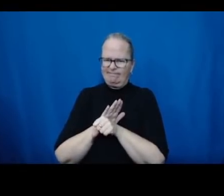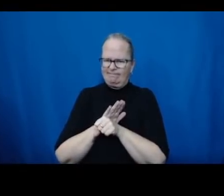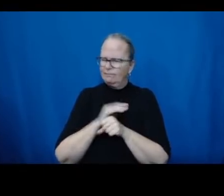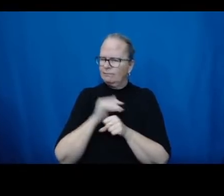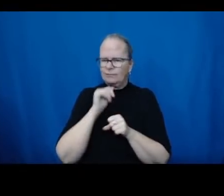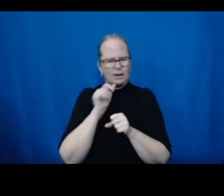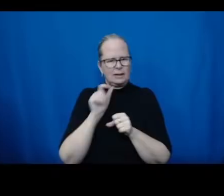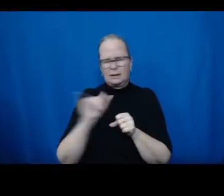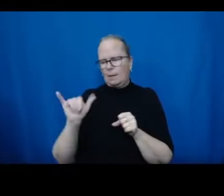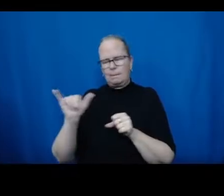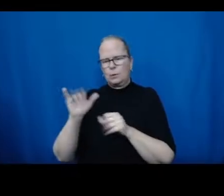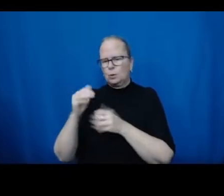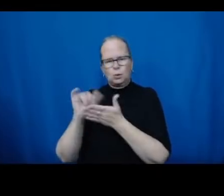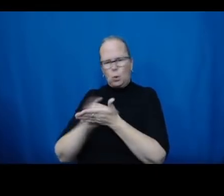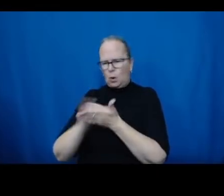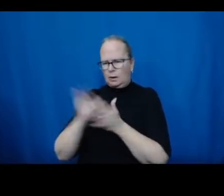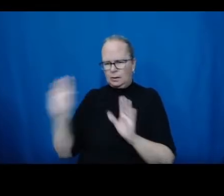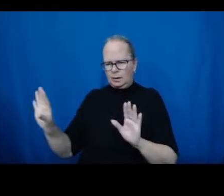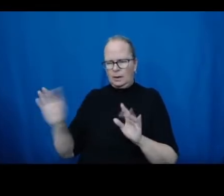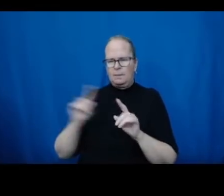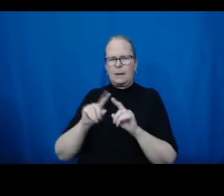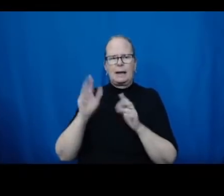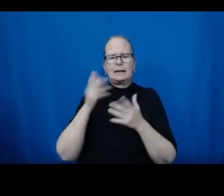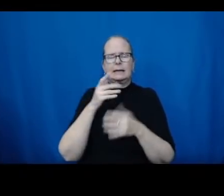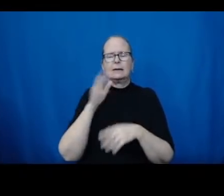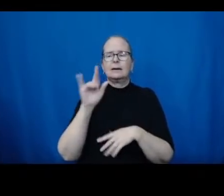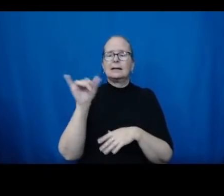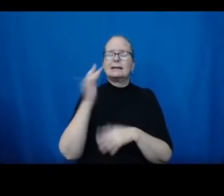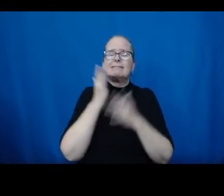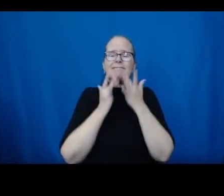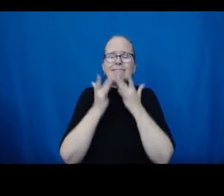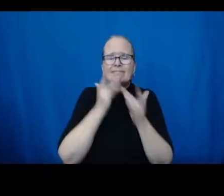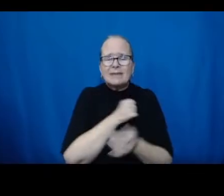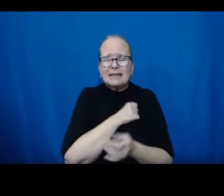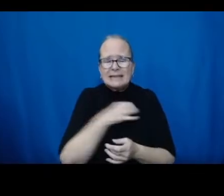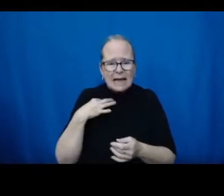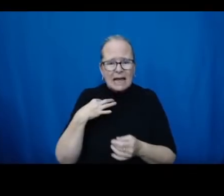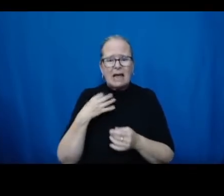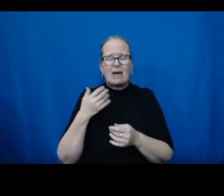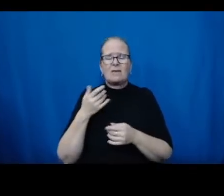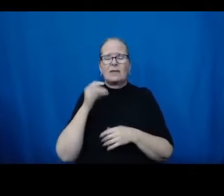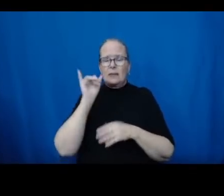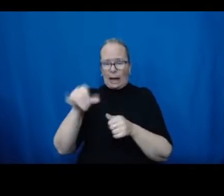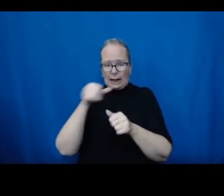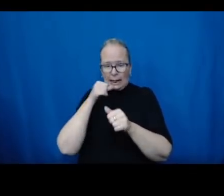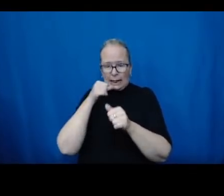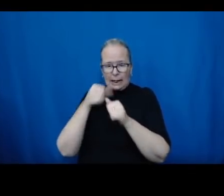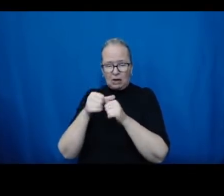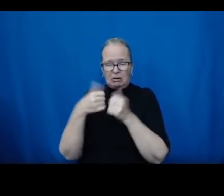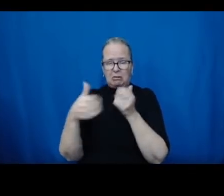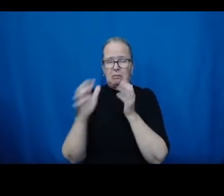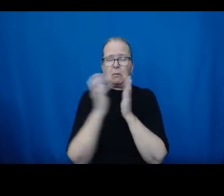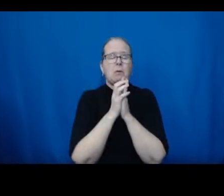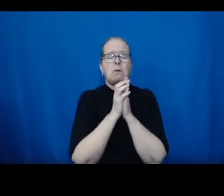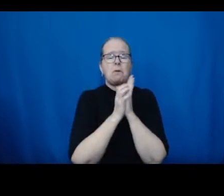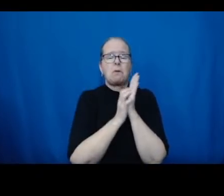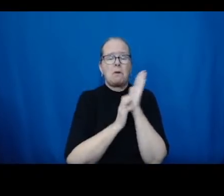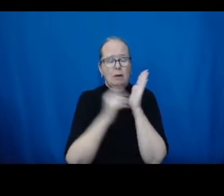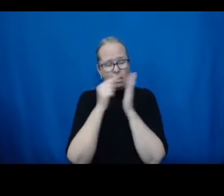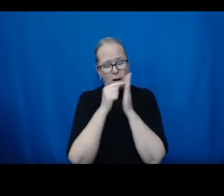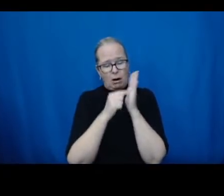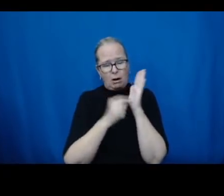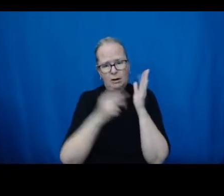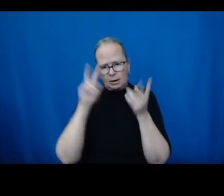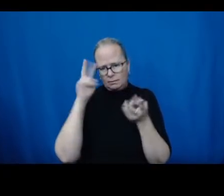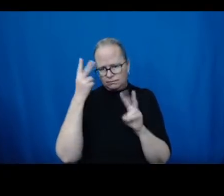that letter is full of misinformation, and just having that circulating in popular culture can do